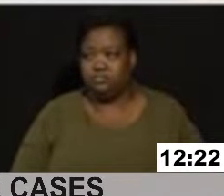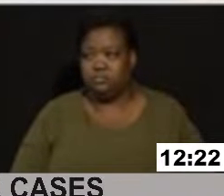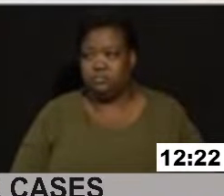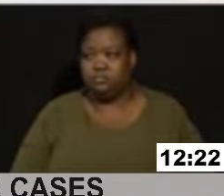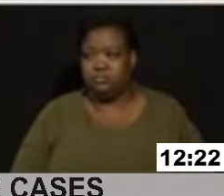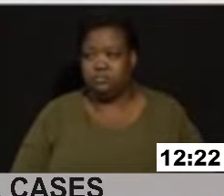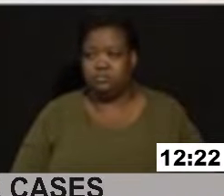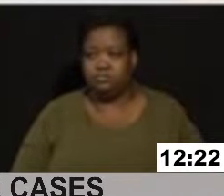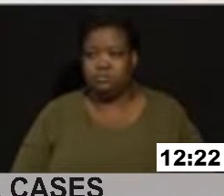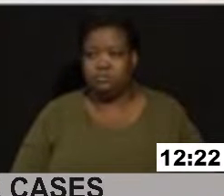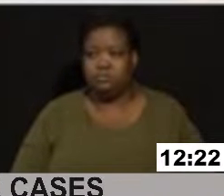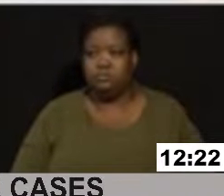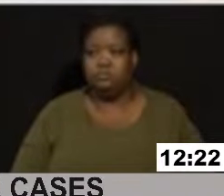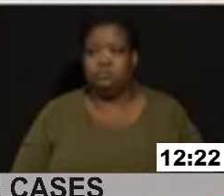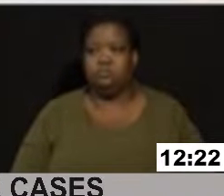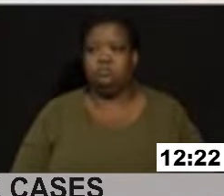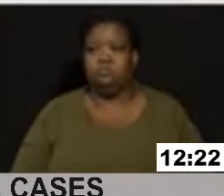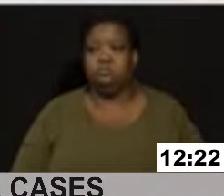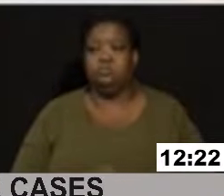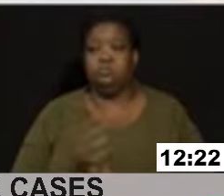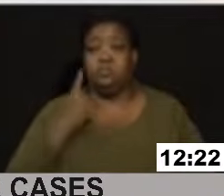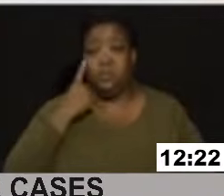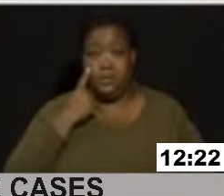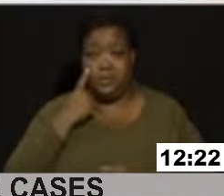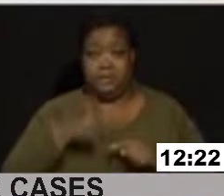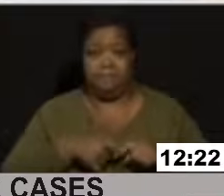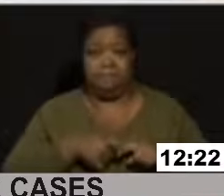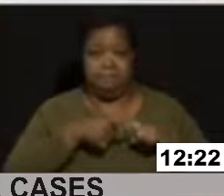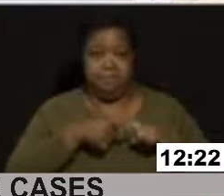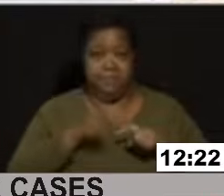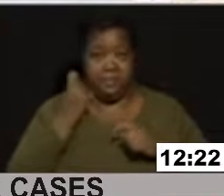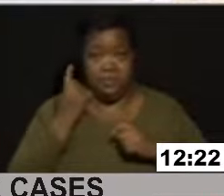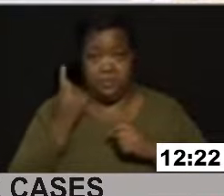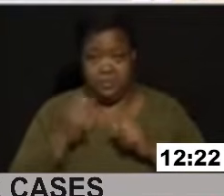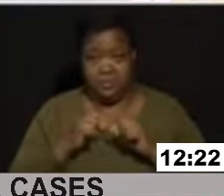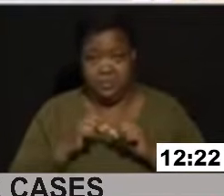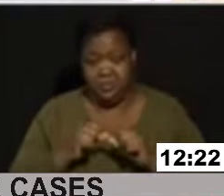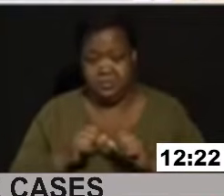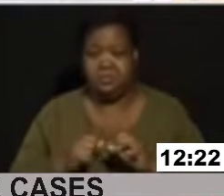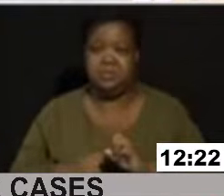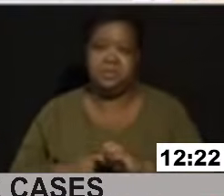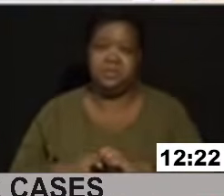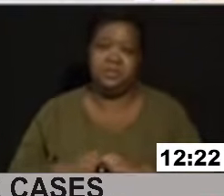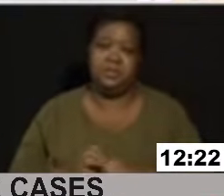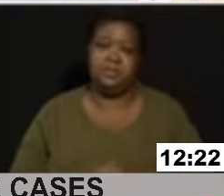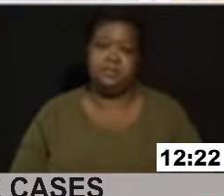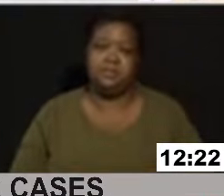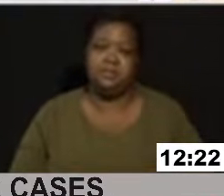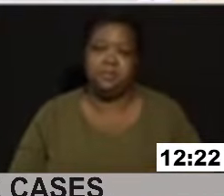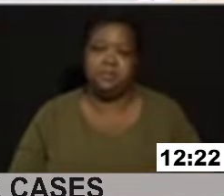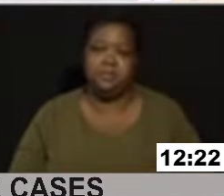might the witness stand over for tomorrow? Yes.